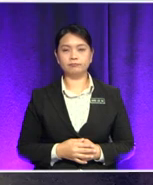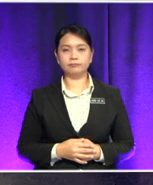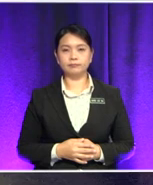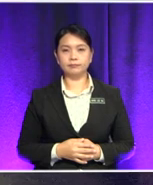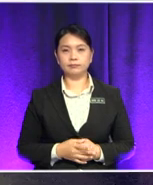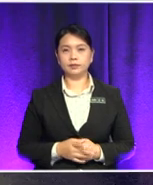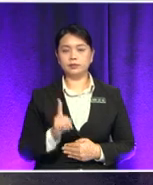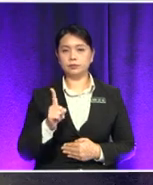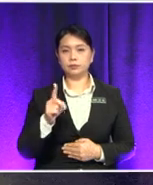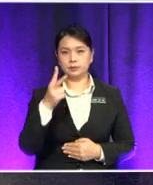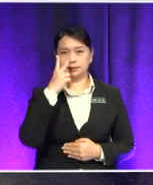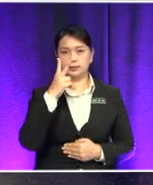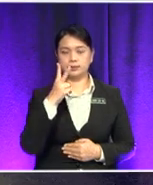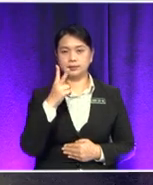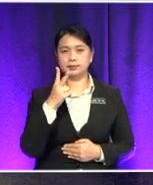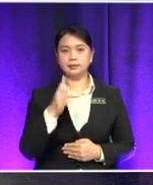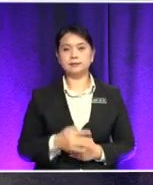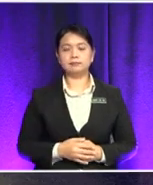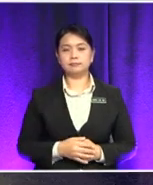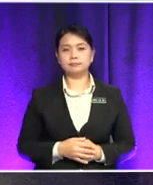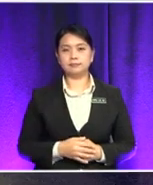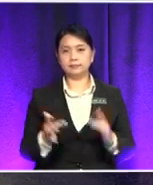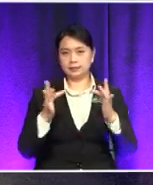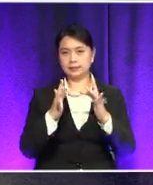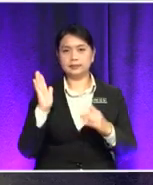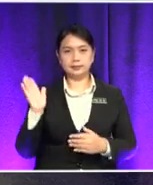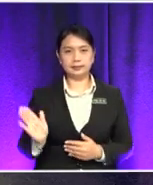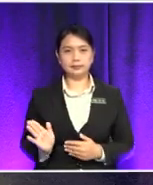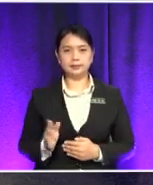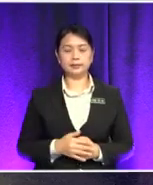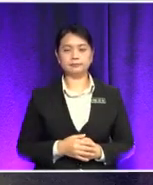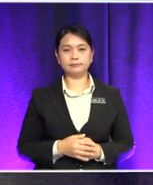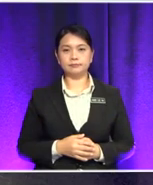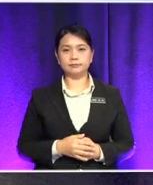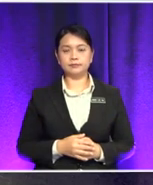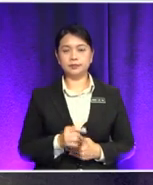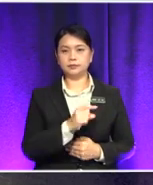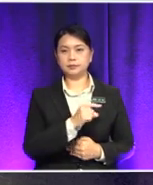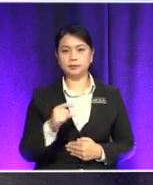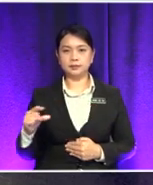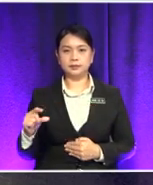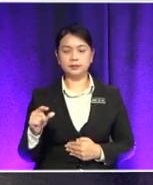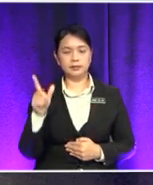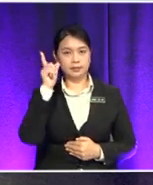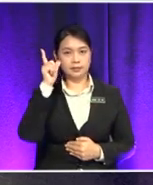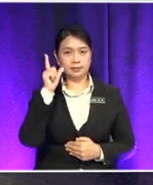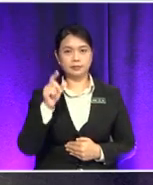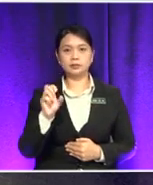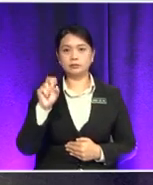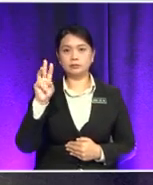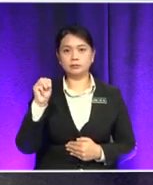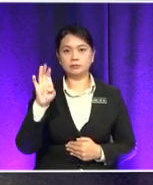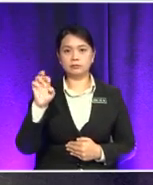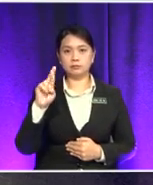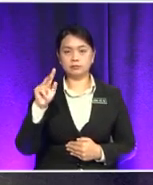will see the link there of Sumberku on Teacher Hidayah's slide, as well as it was on your screen just a moment ago. And go